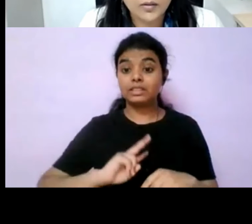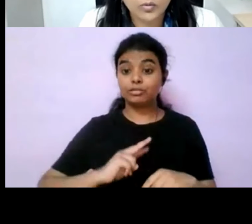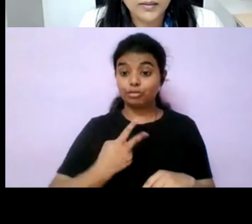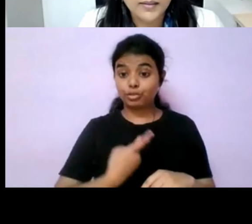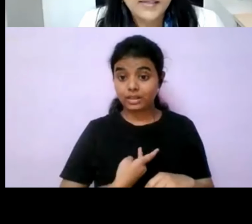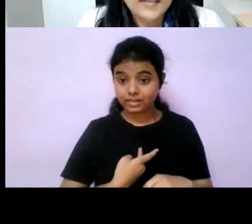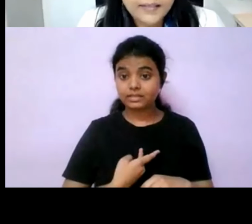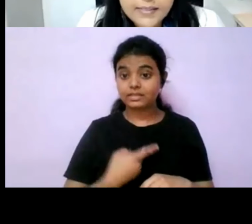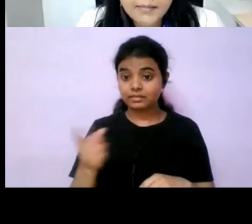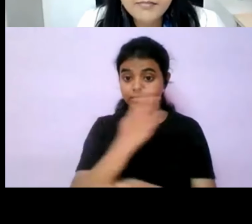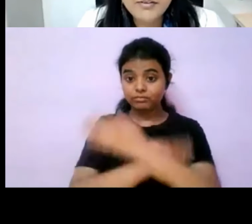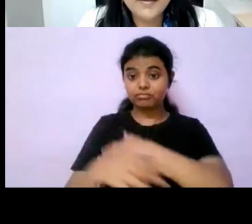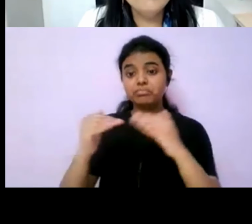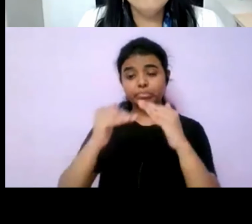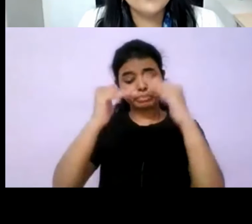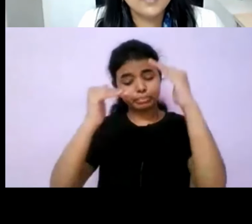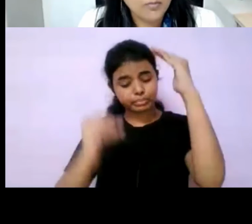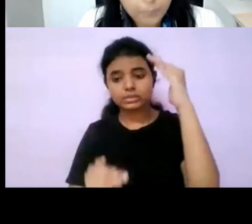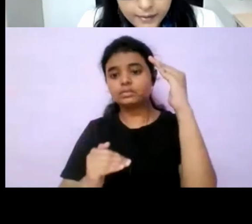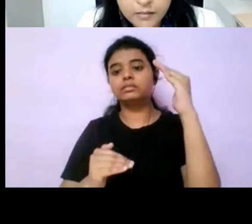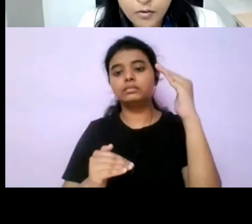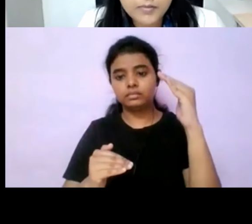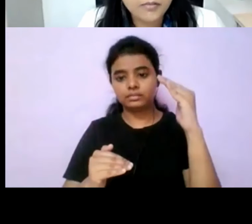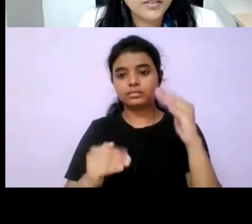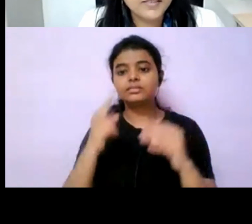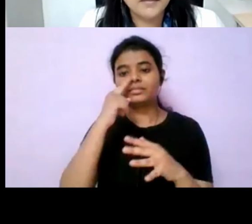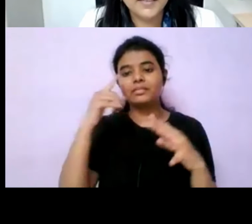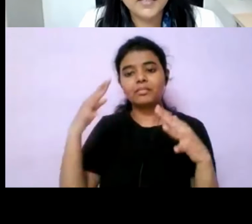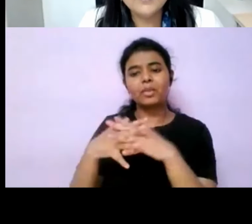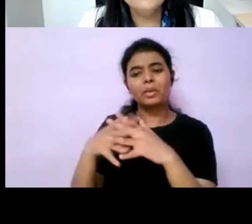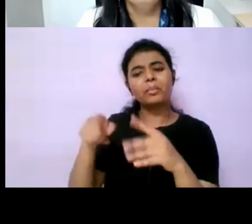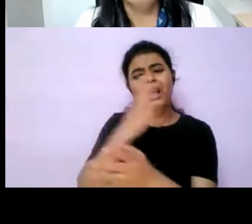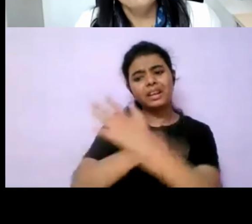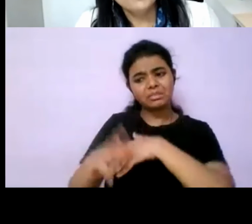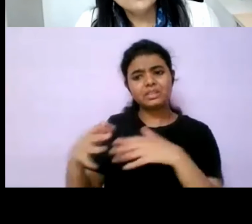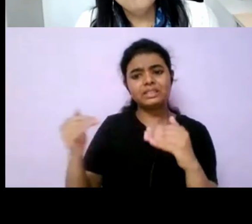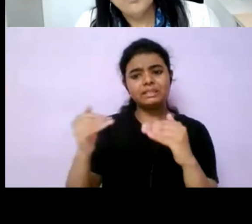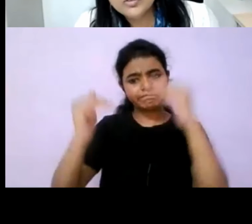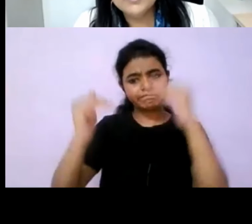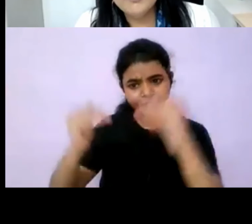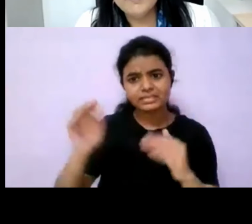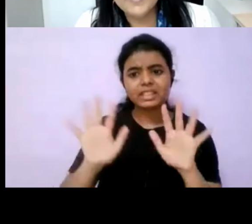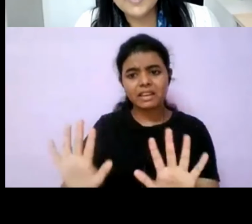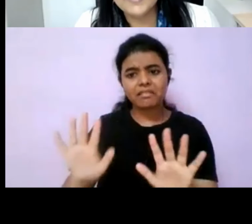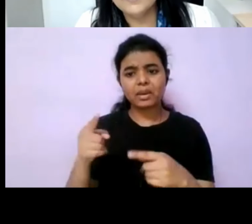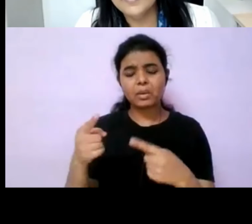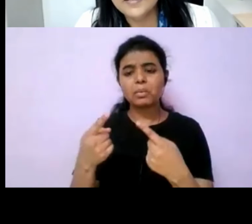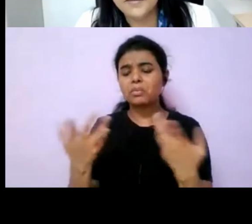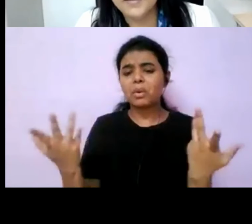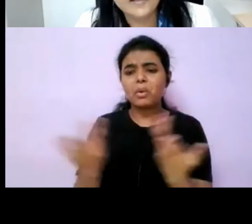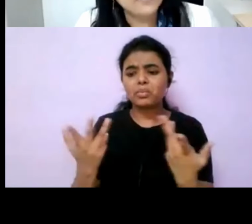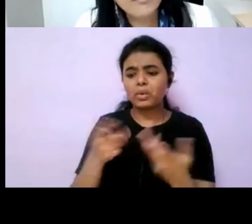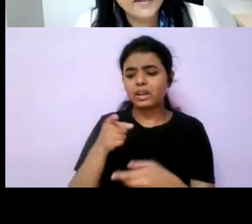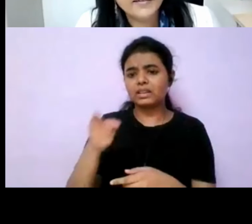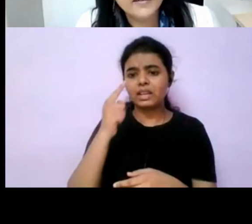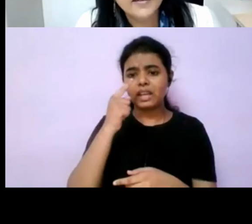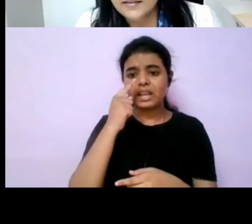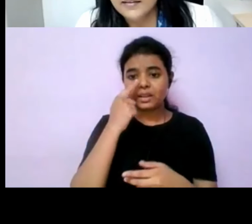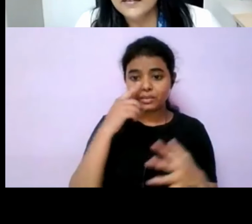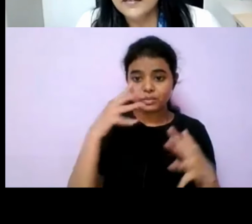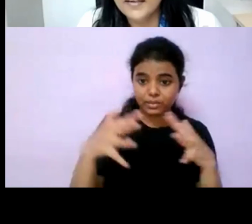lower down. Disabled women face complex forms of discrimination because both the female gender and disability are